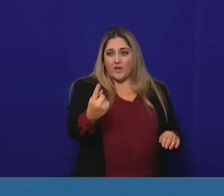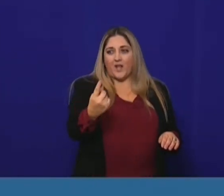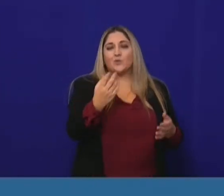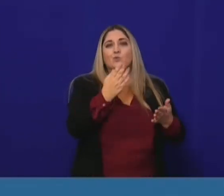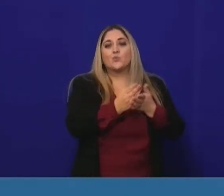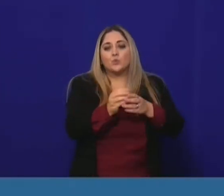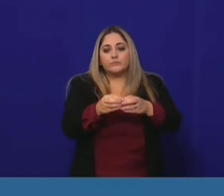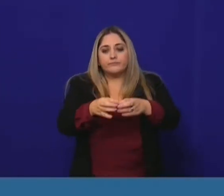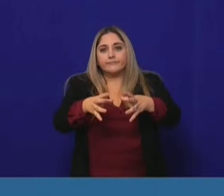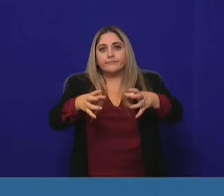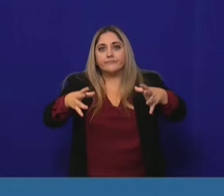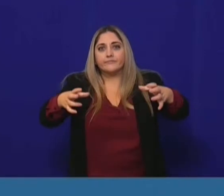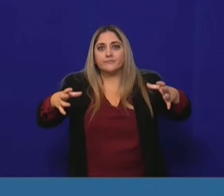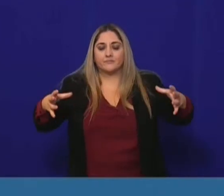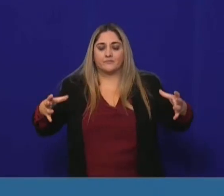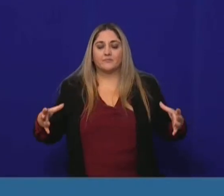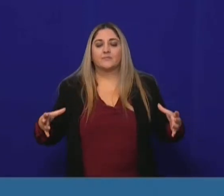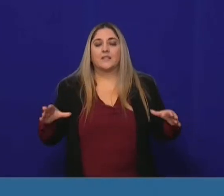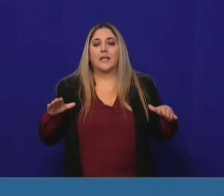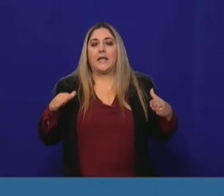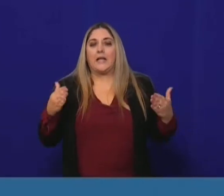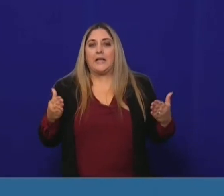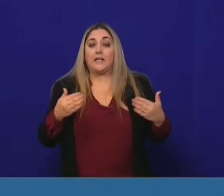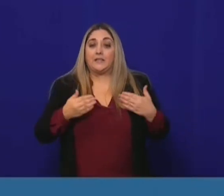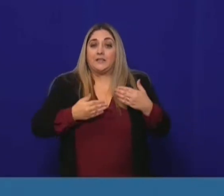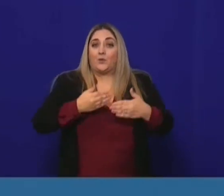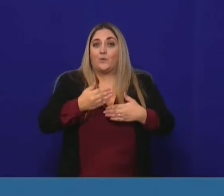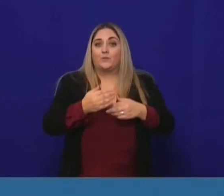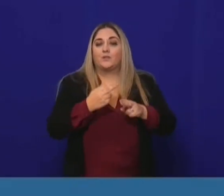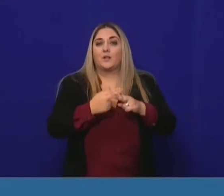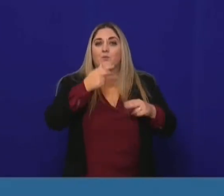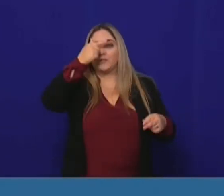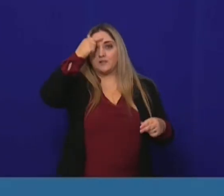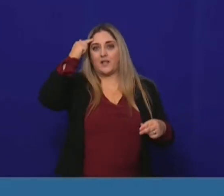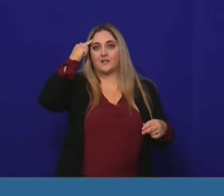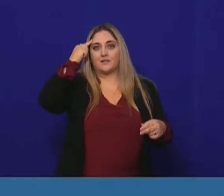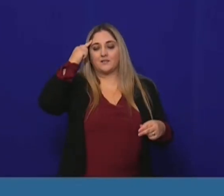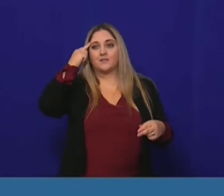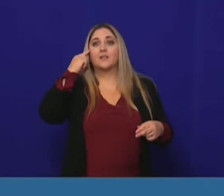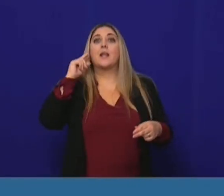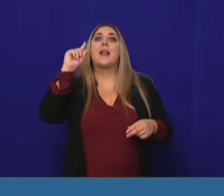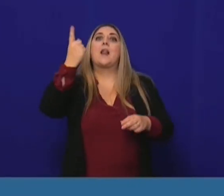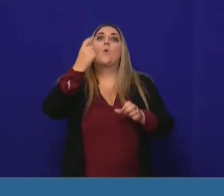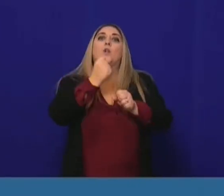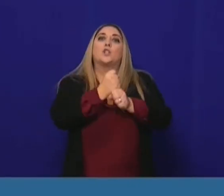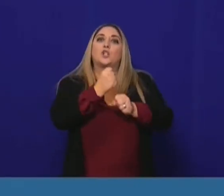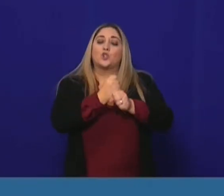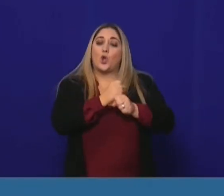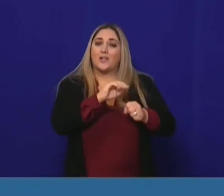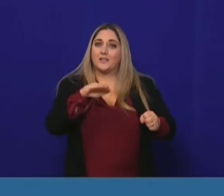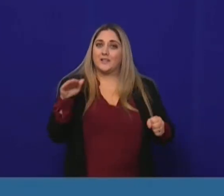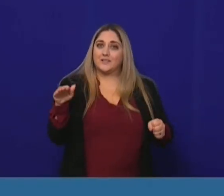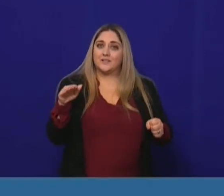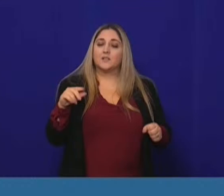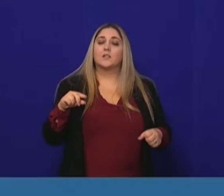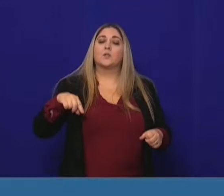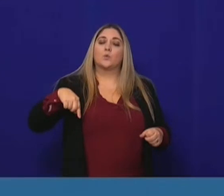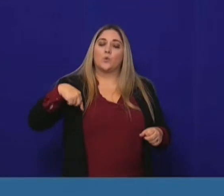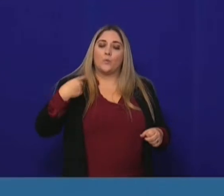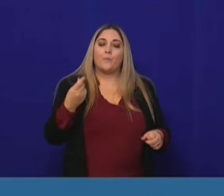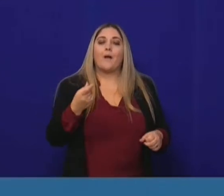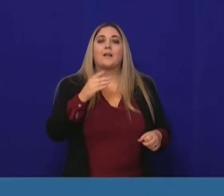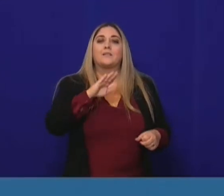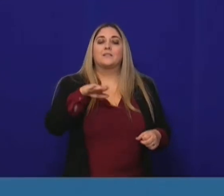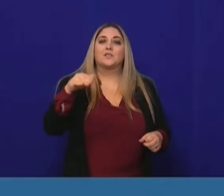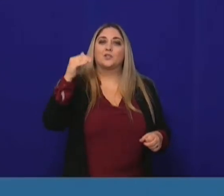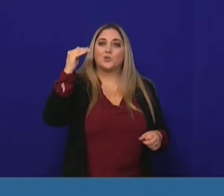oħra u għalhekk aħna qegħdin nagħmlu lit-testjar mill-bidu lill-istaff u anka li jkun hemm lit-testjar lir-residenti